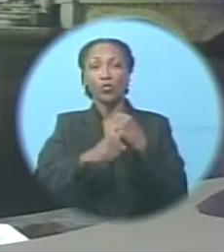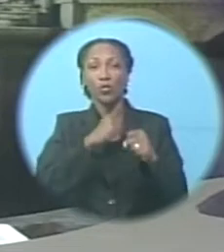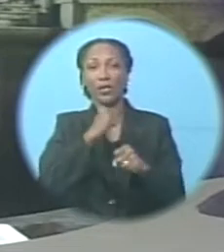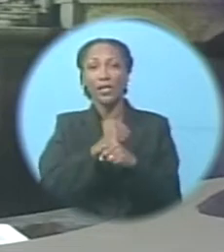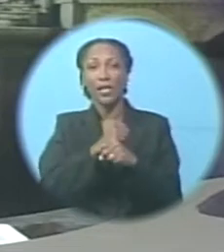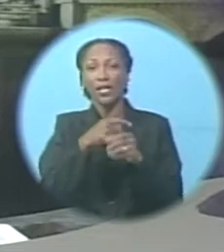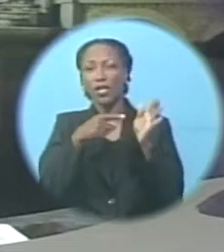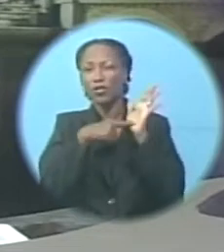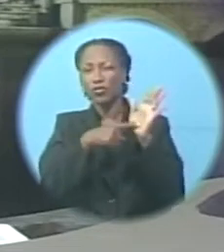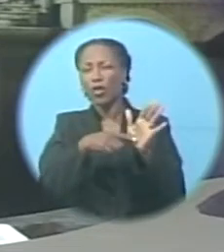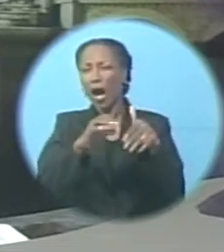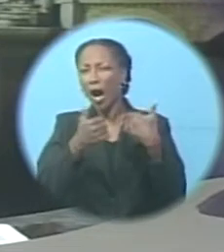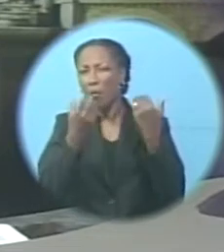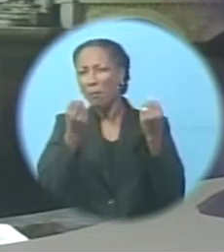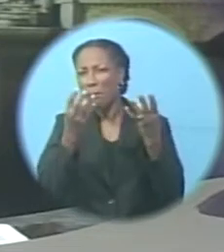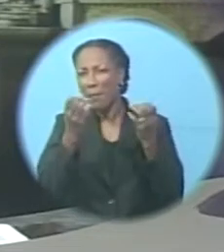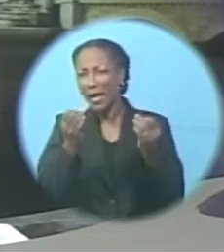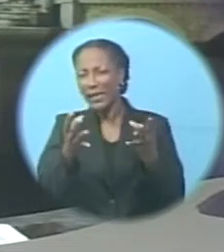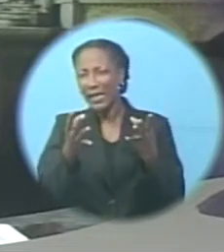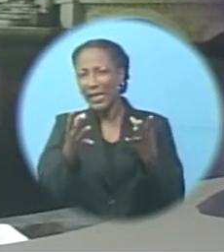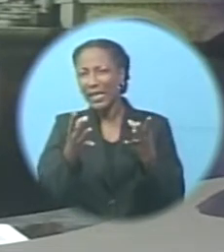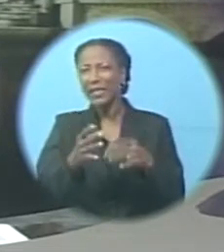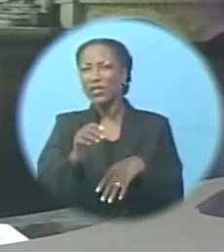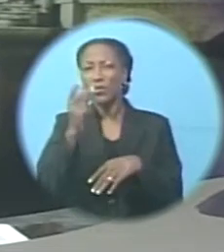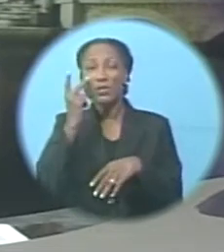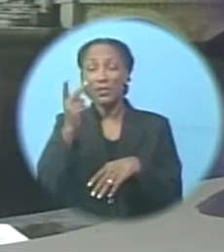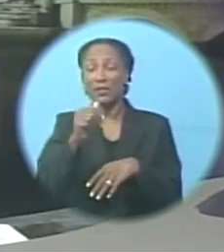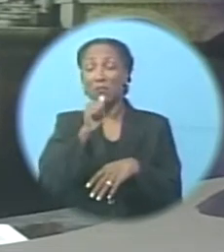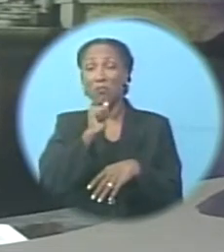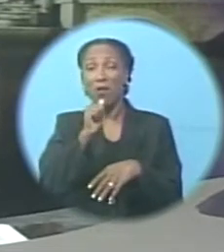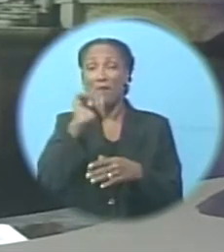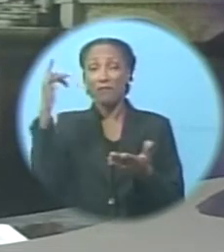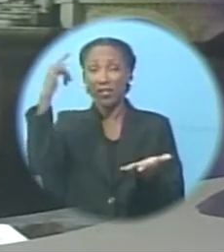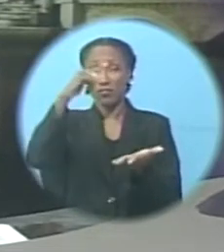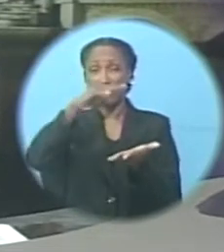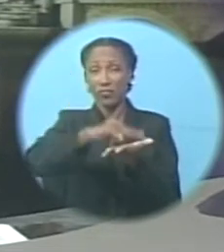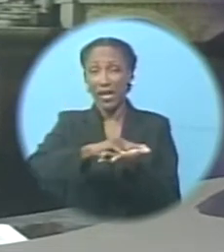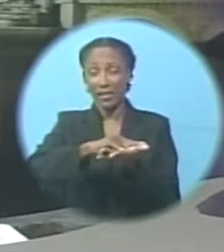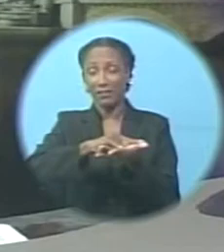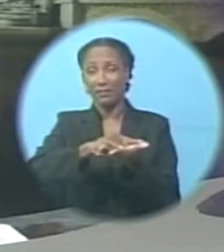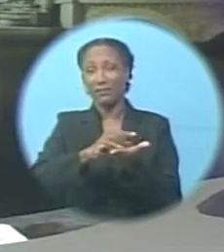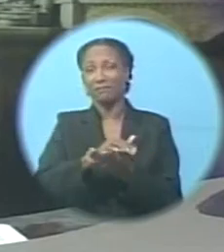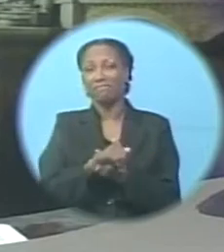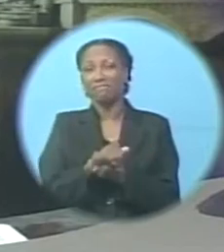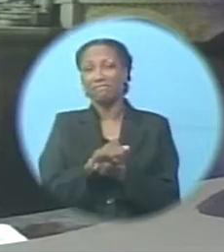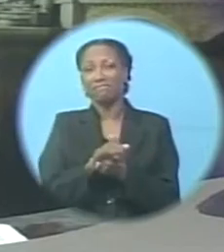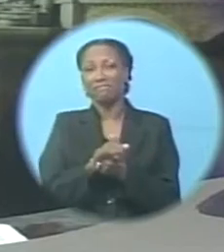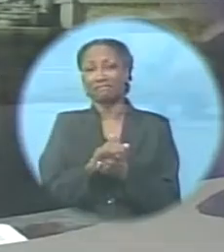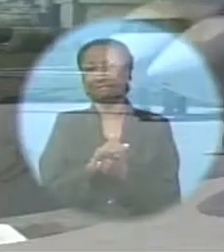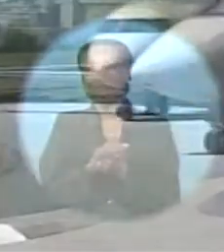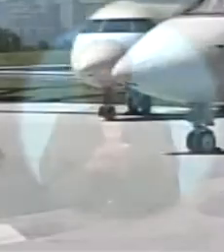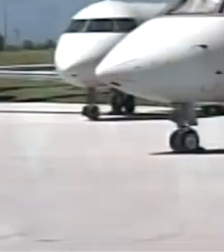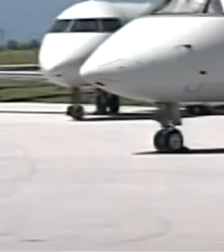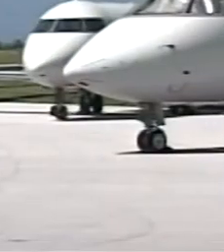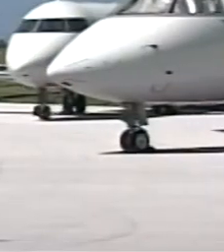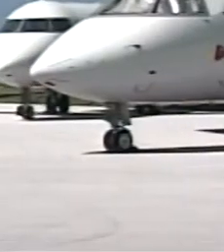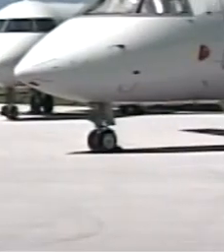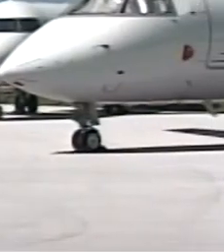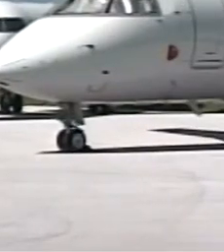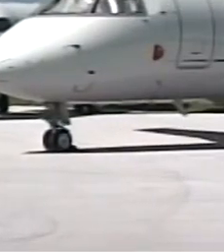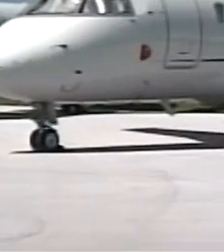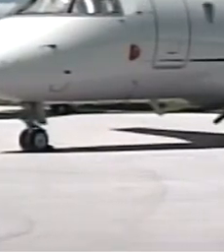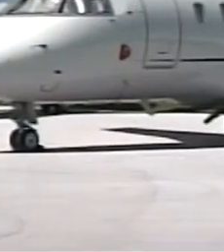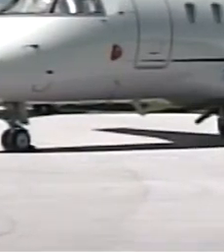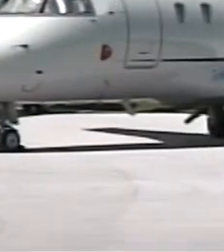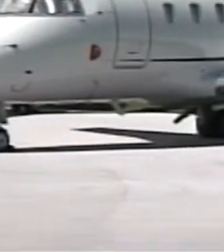them have flown in is often seen in the number of private jets at the Grantley Adams International Airport. When a CBC team visited the airport,